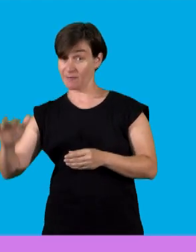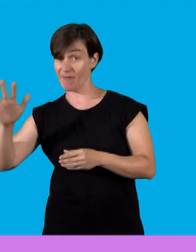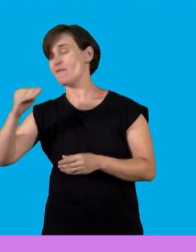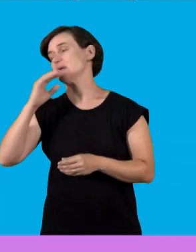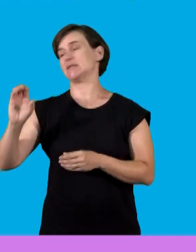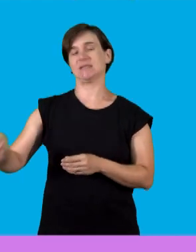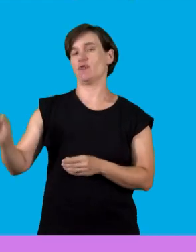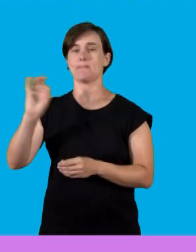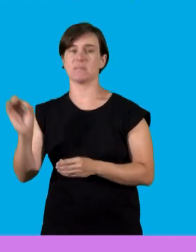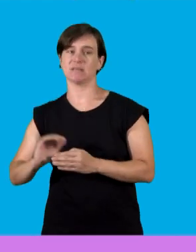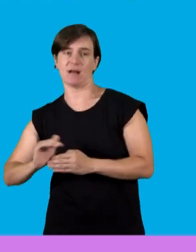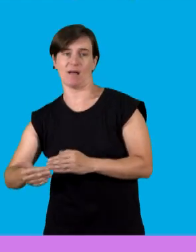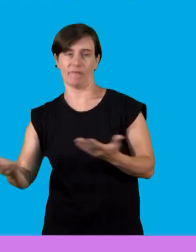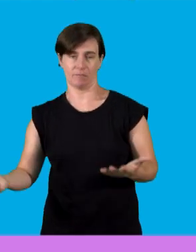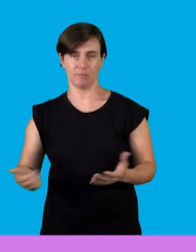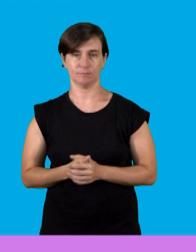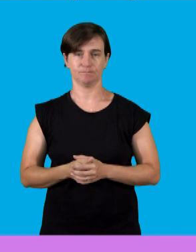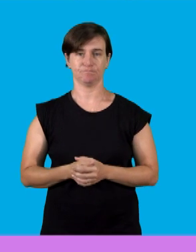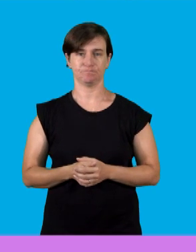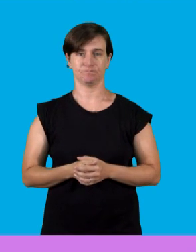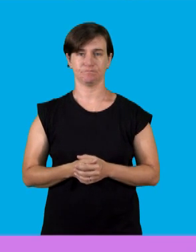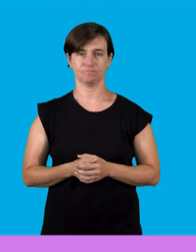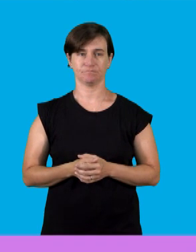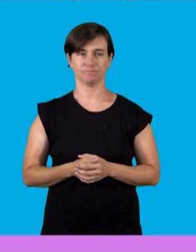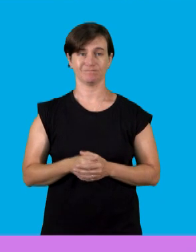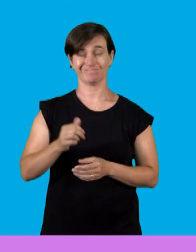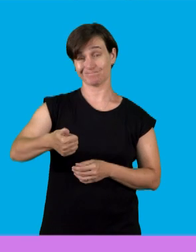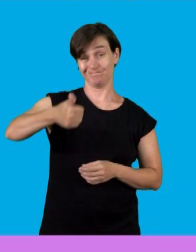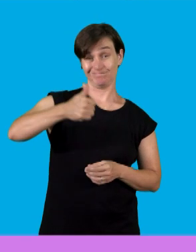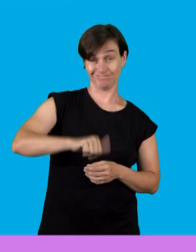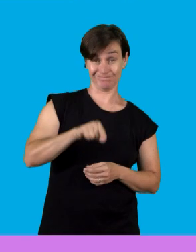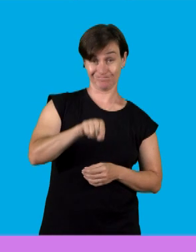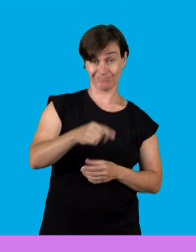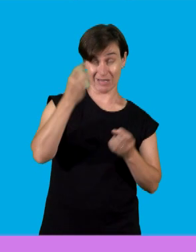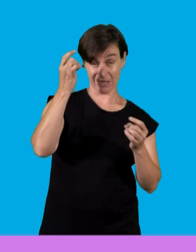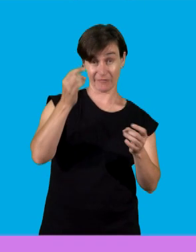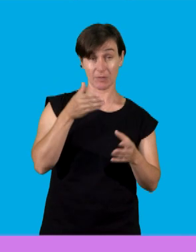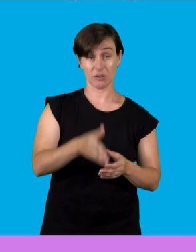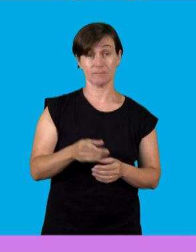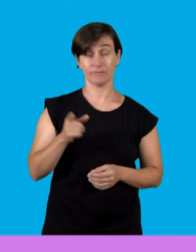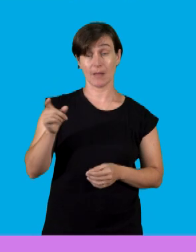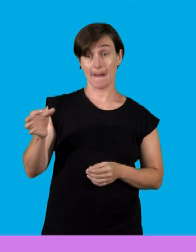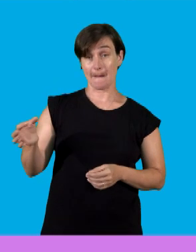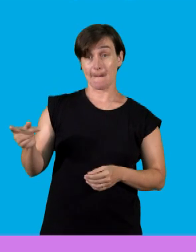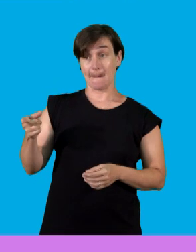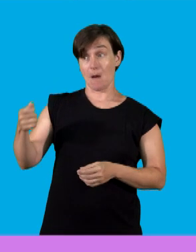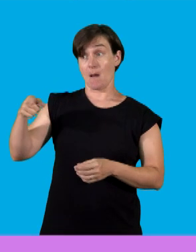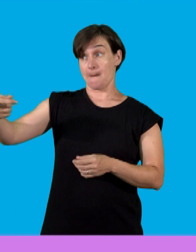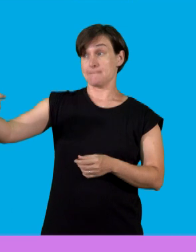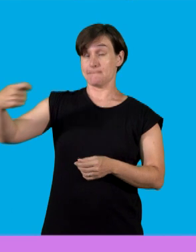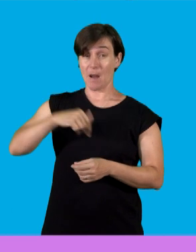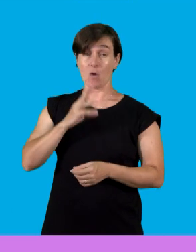be 0%. Okay, what else? There's the structure where we say benefits paid at death of a